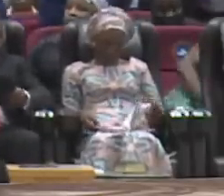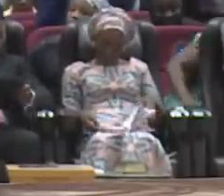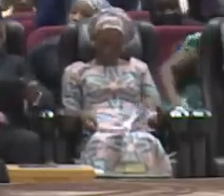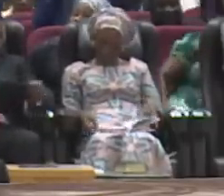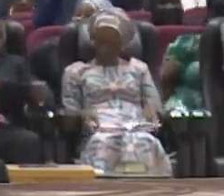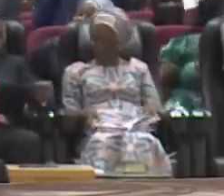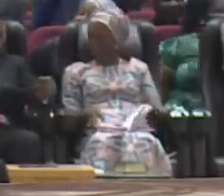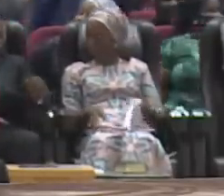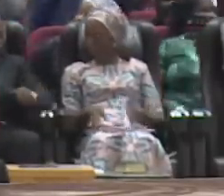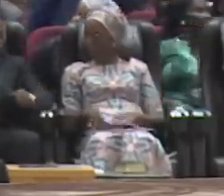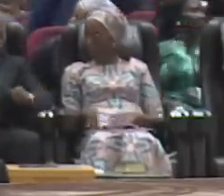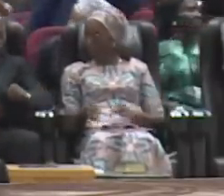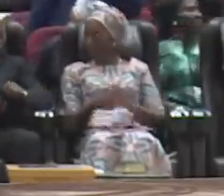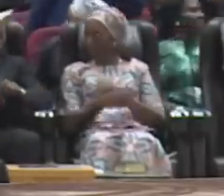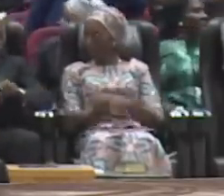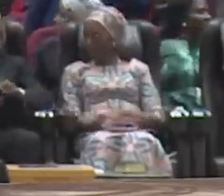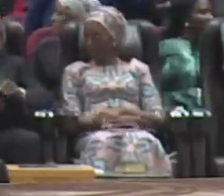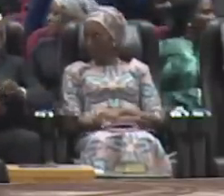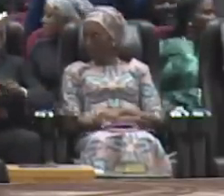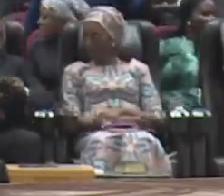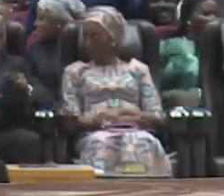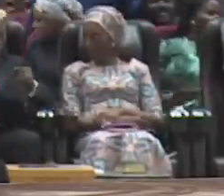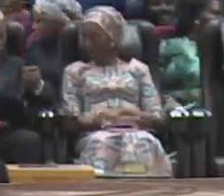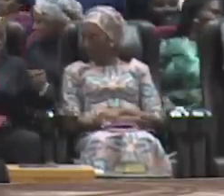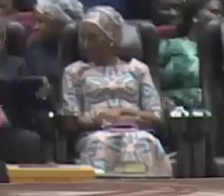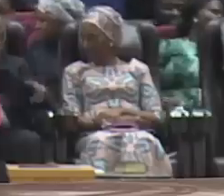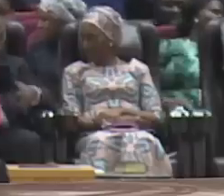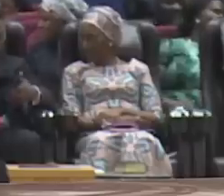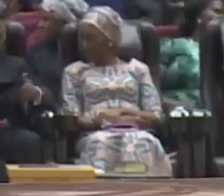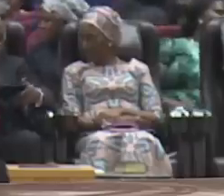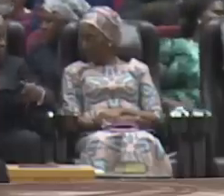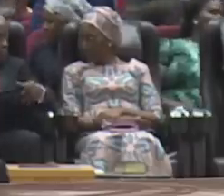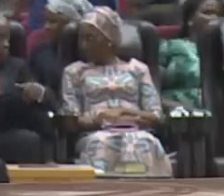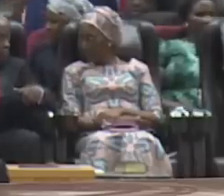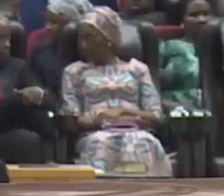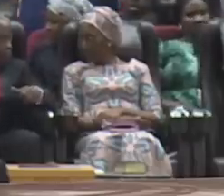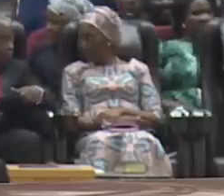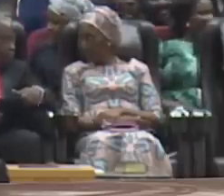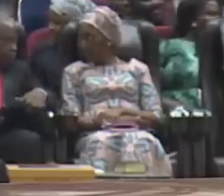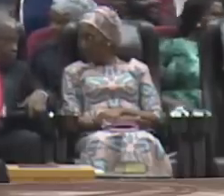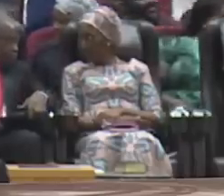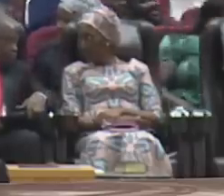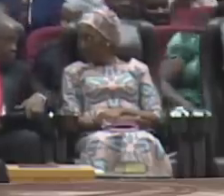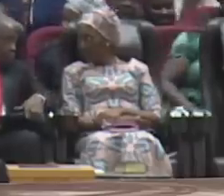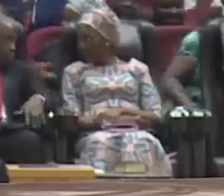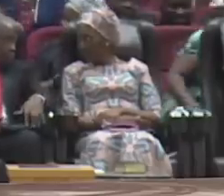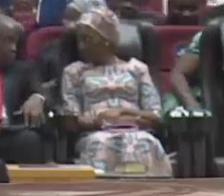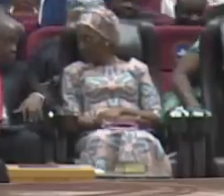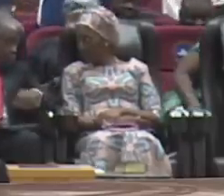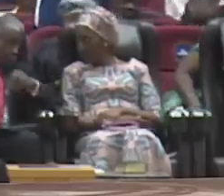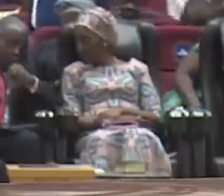are January children. If you are born in January, let me hear you shout hallelujah.